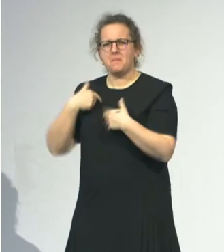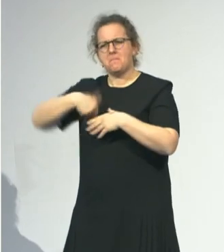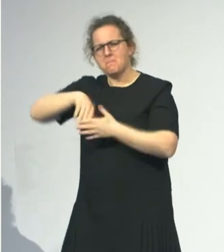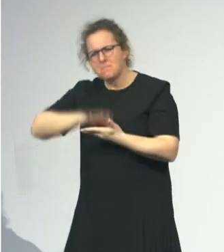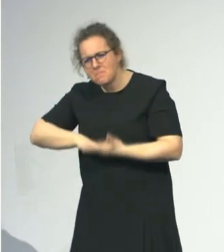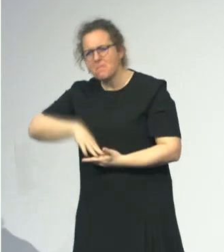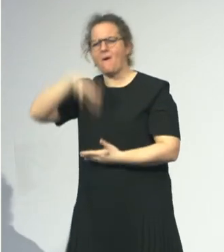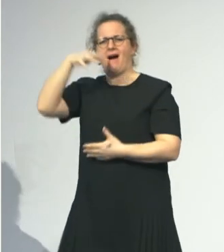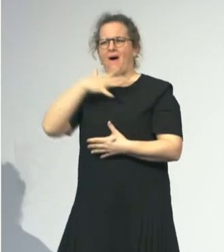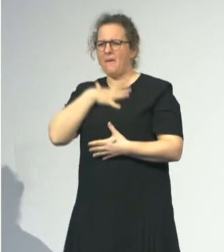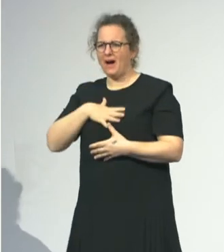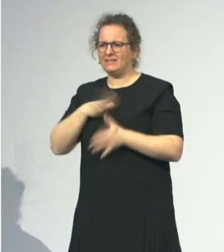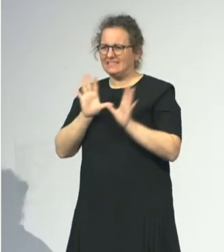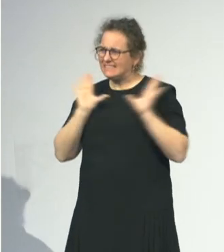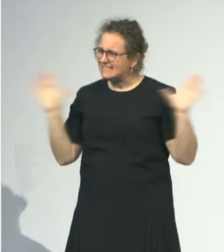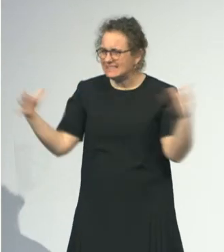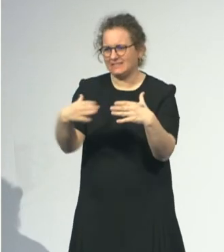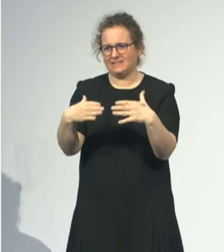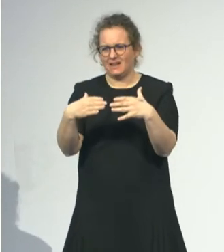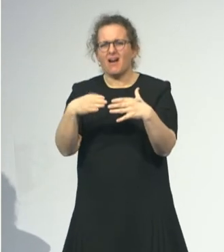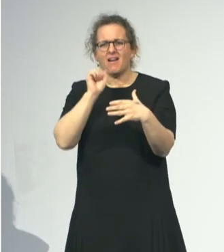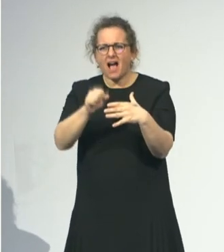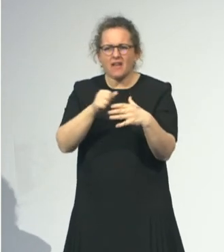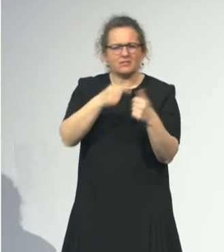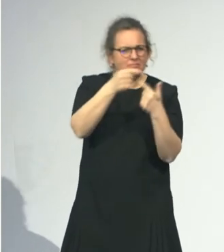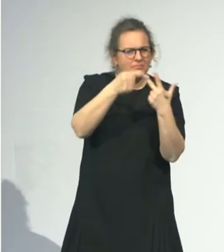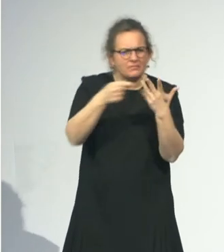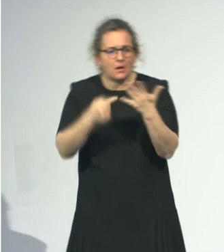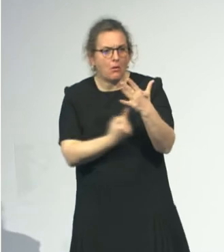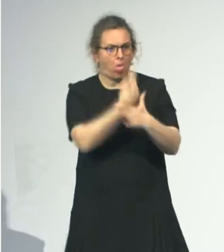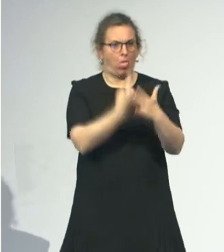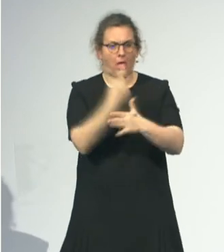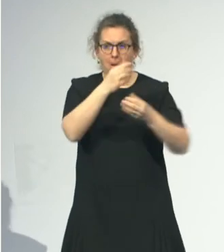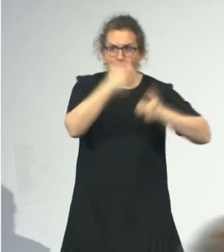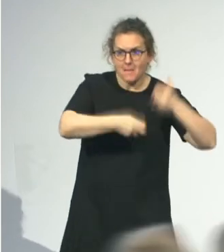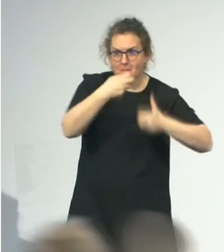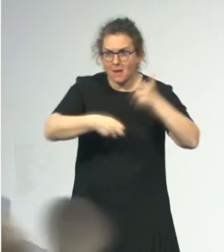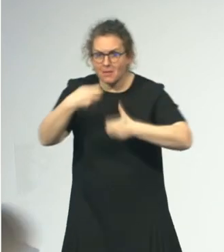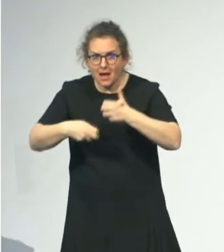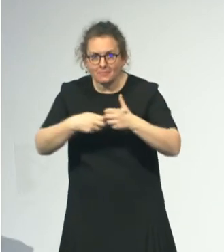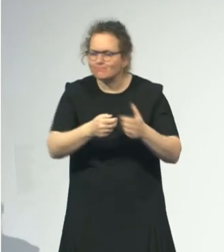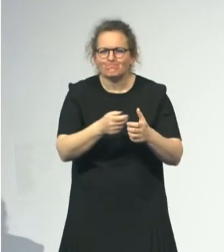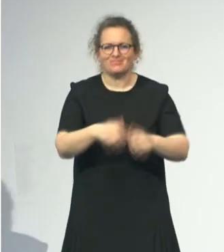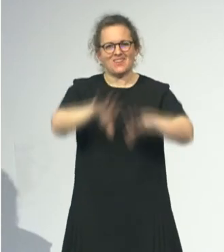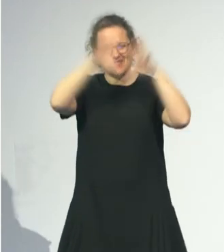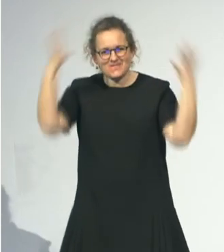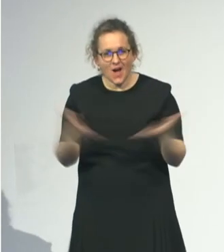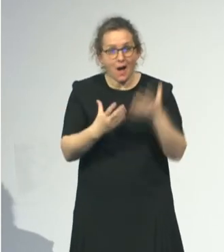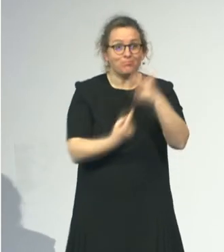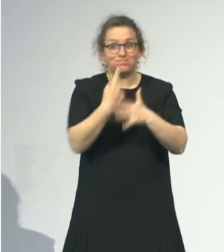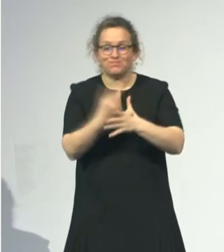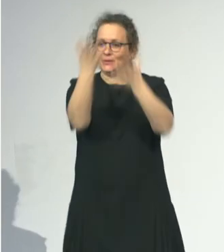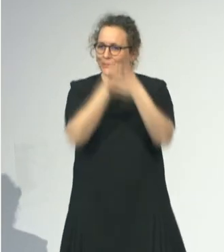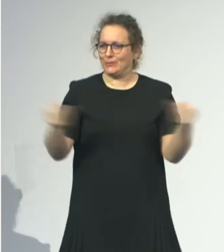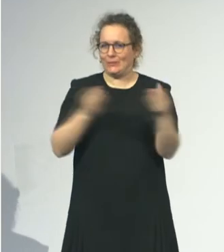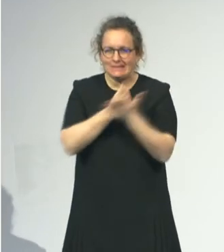change and to get a more inclusive world for all of us. So that is our